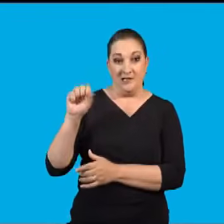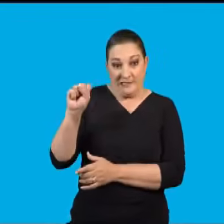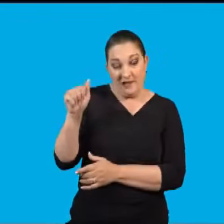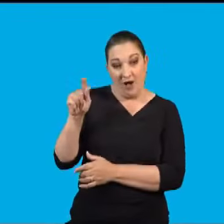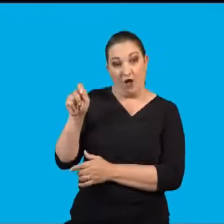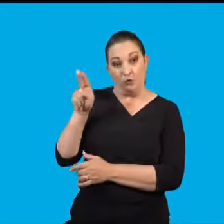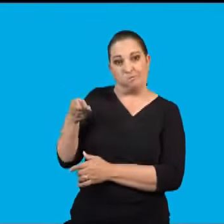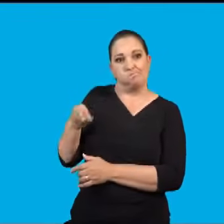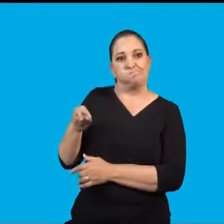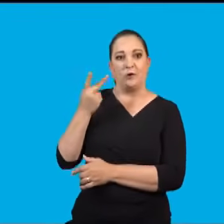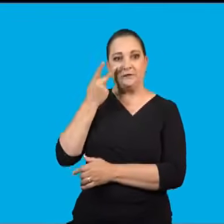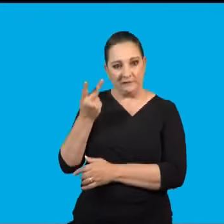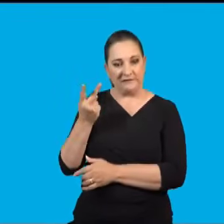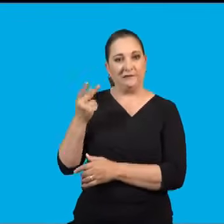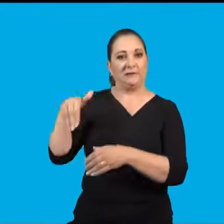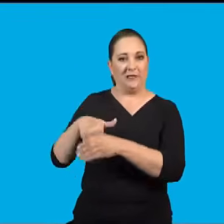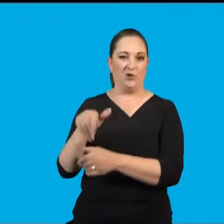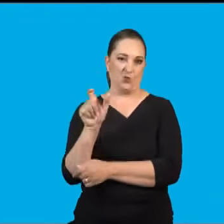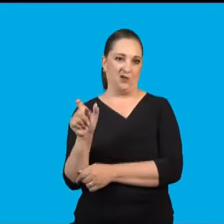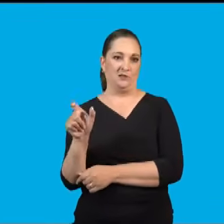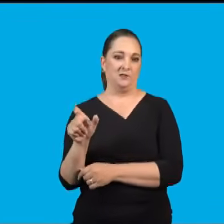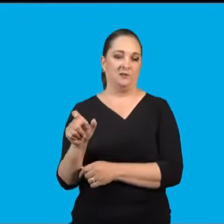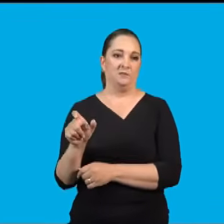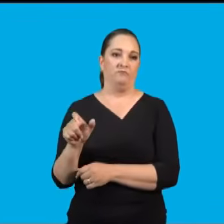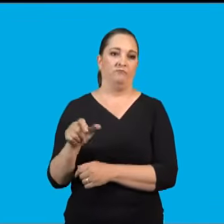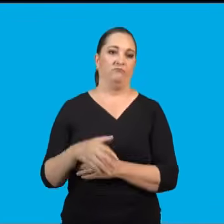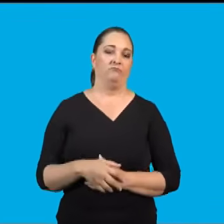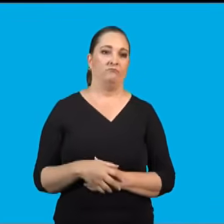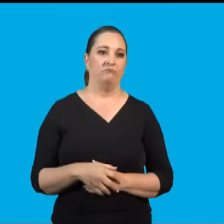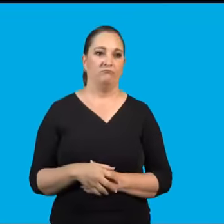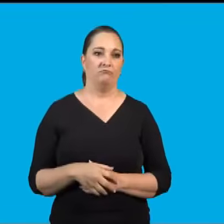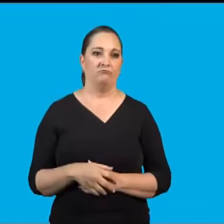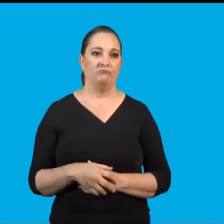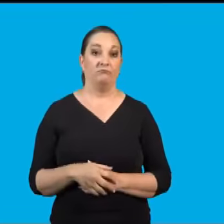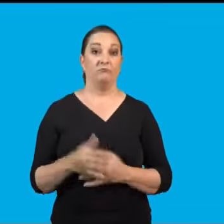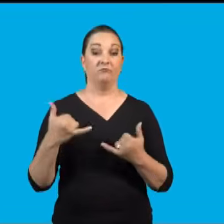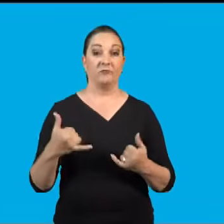So you can see the words COSATU are included in the poster there.